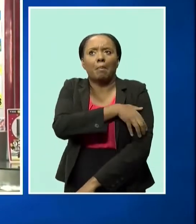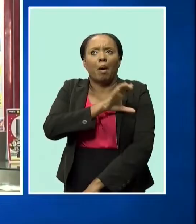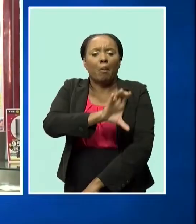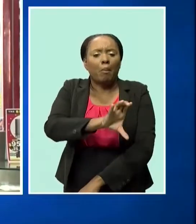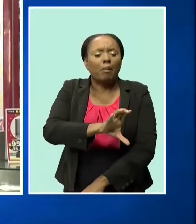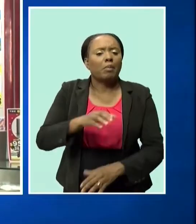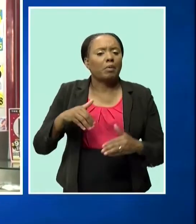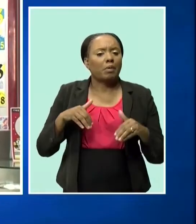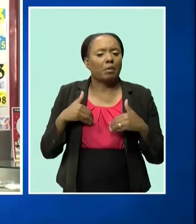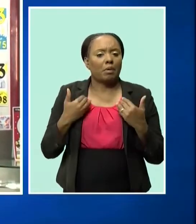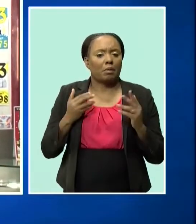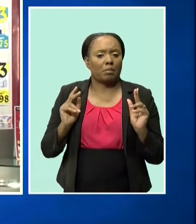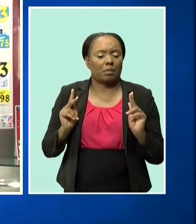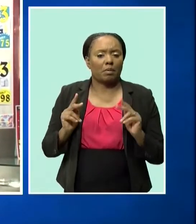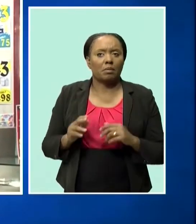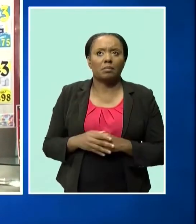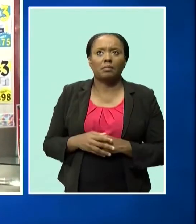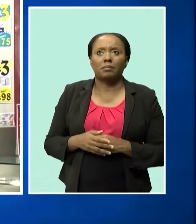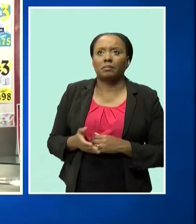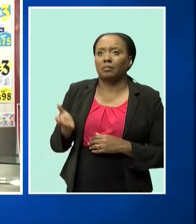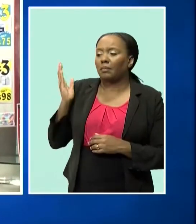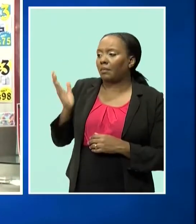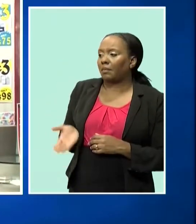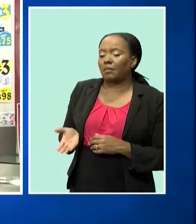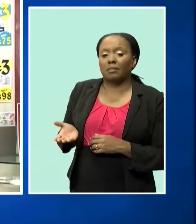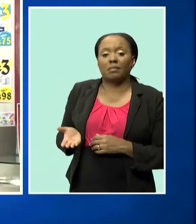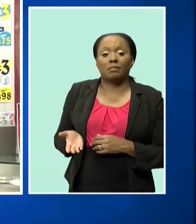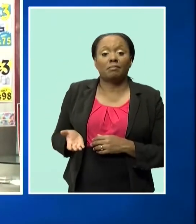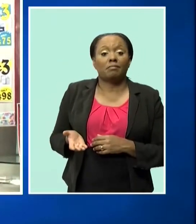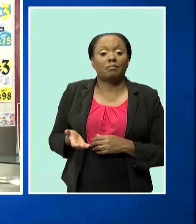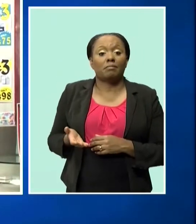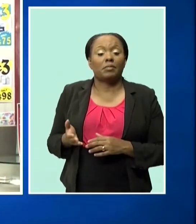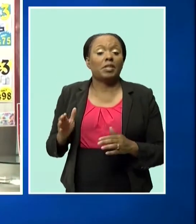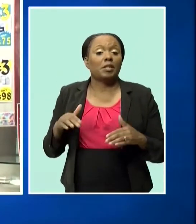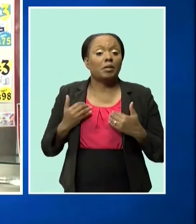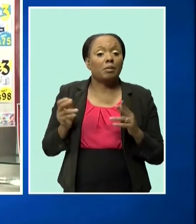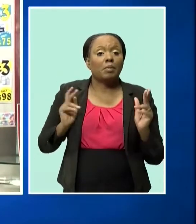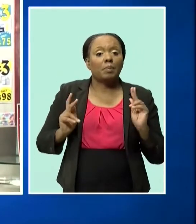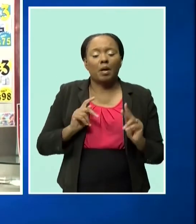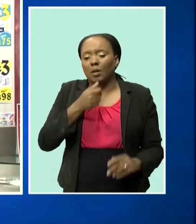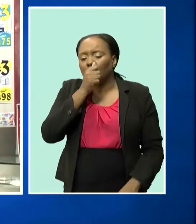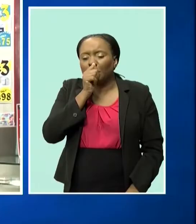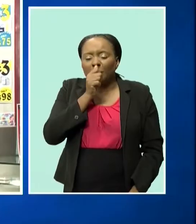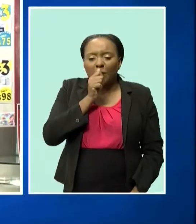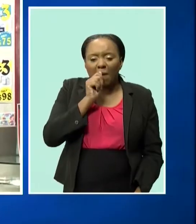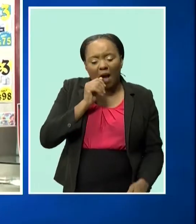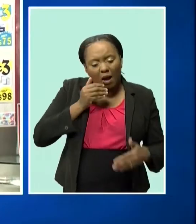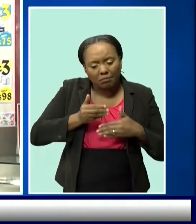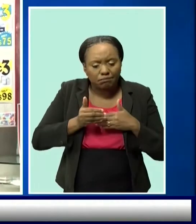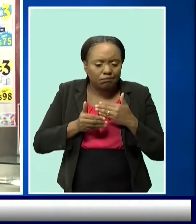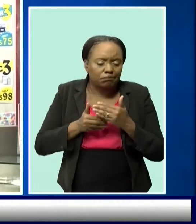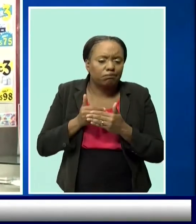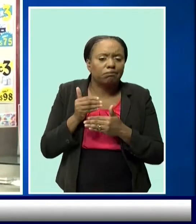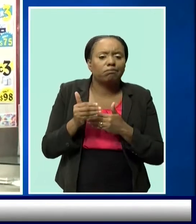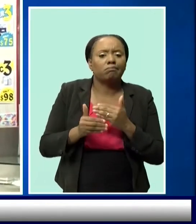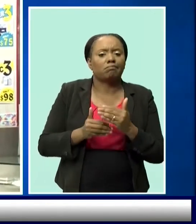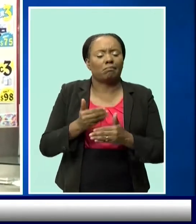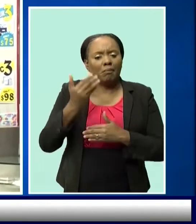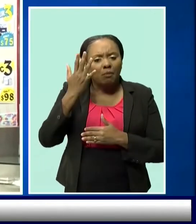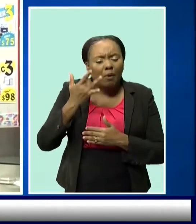The work that these young people, they call them resilient young people, because of the